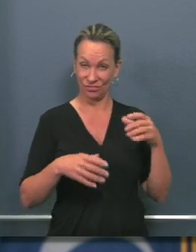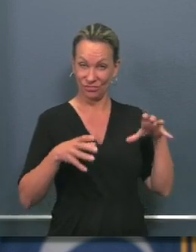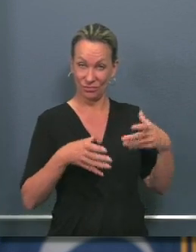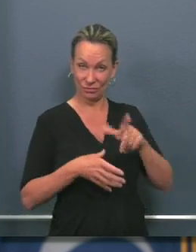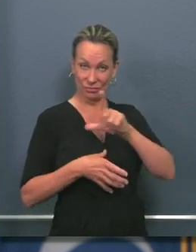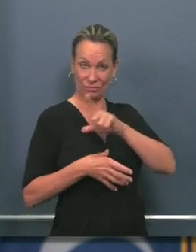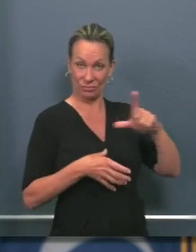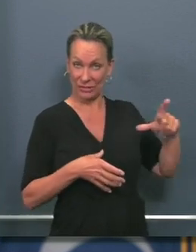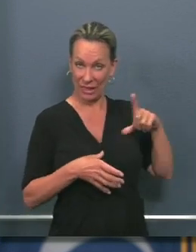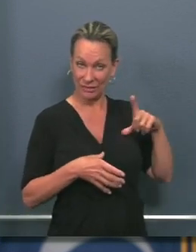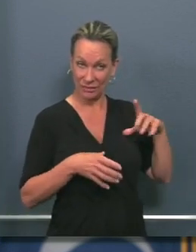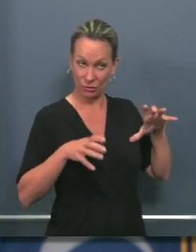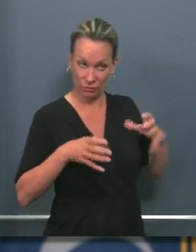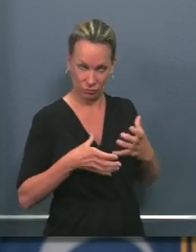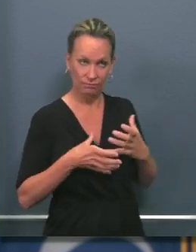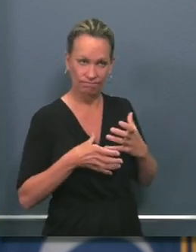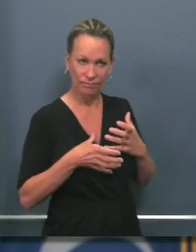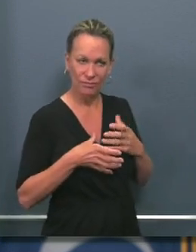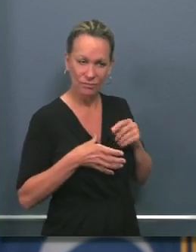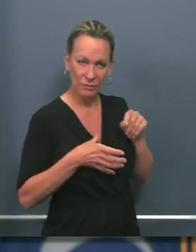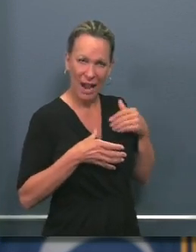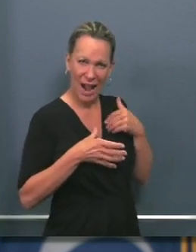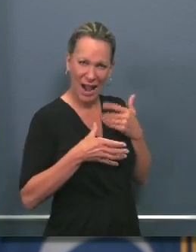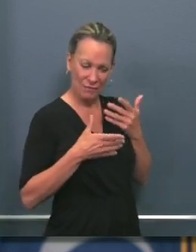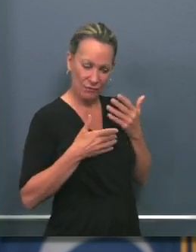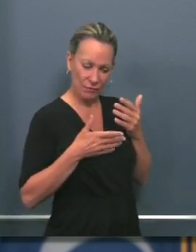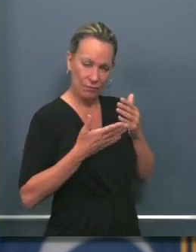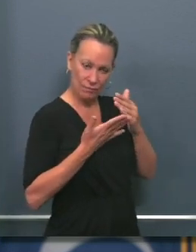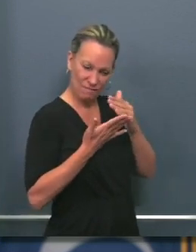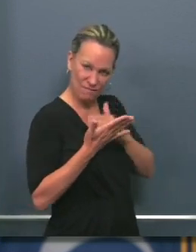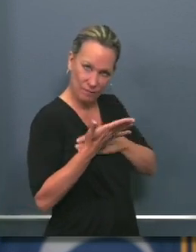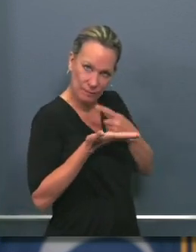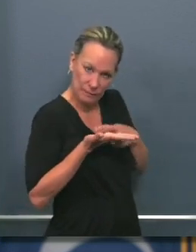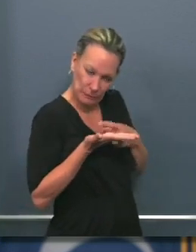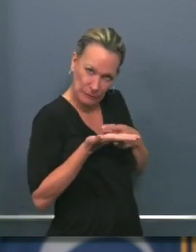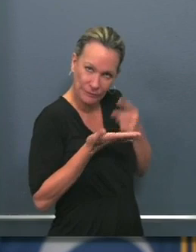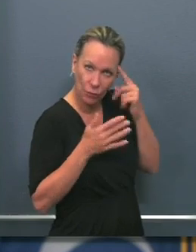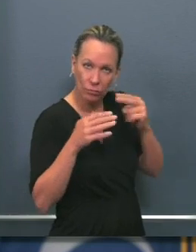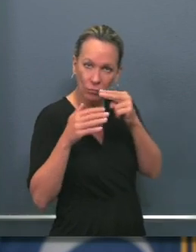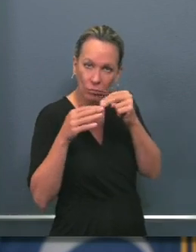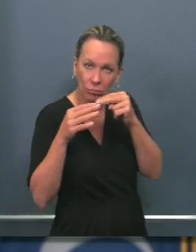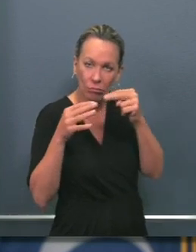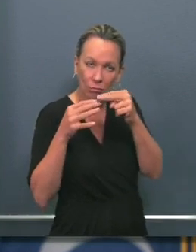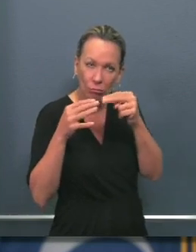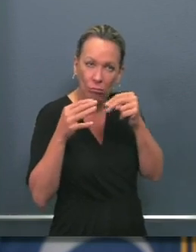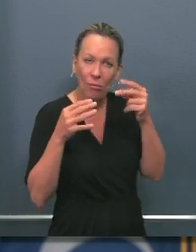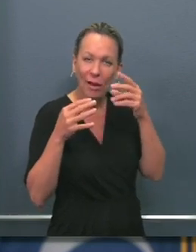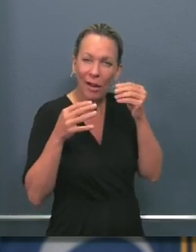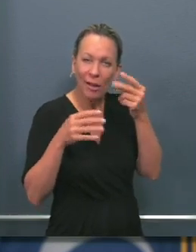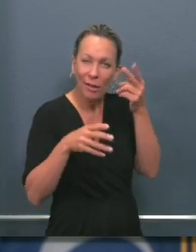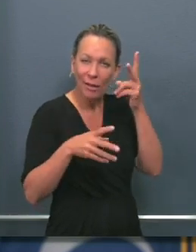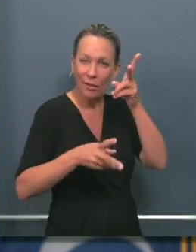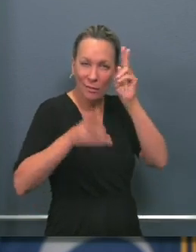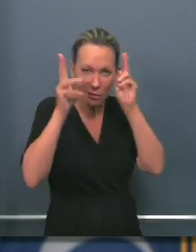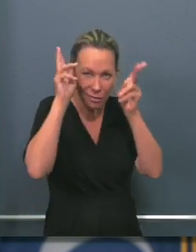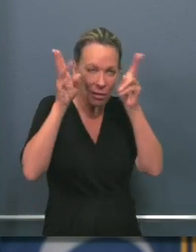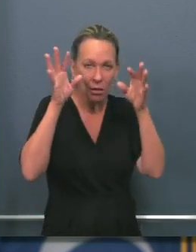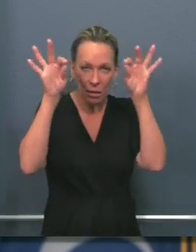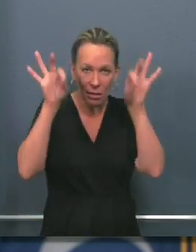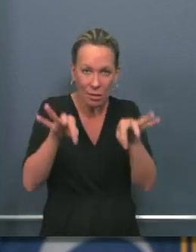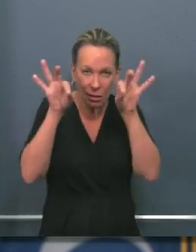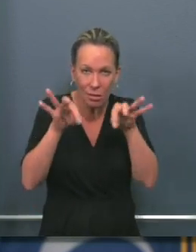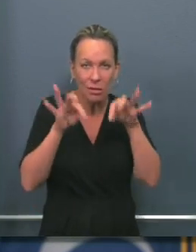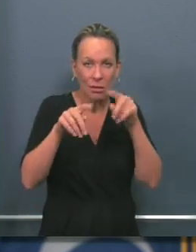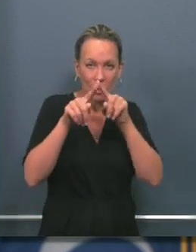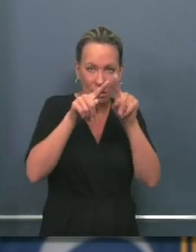personal care, personal services. Those are still a work in progress, but we have a very good and constructive relationship now that's